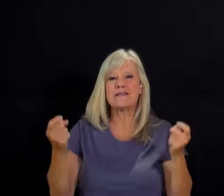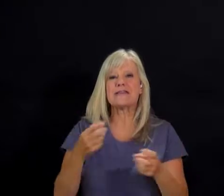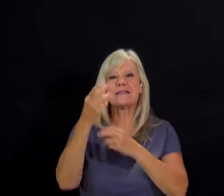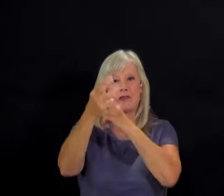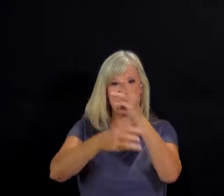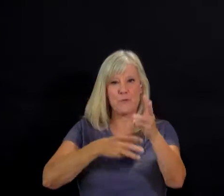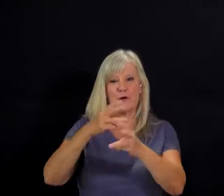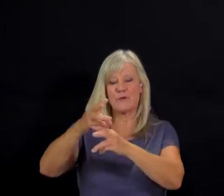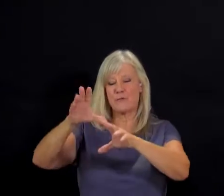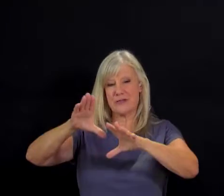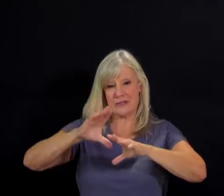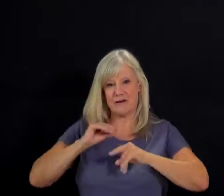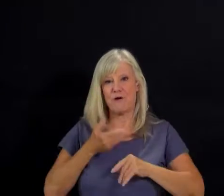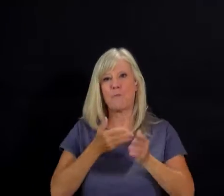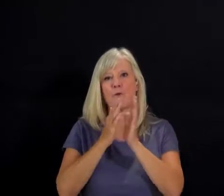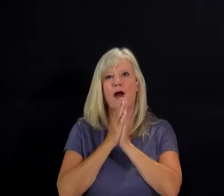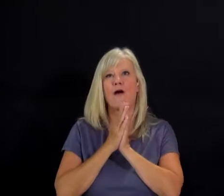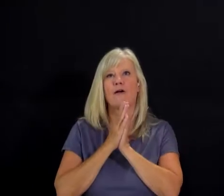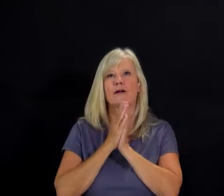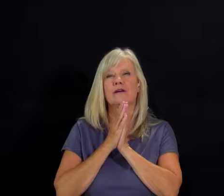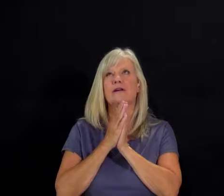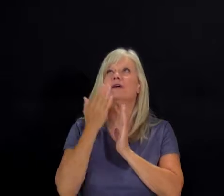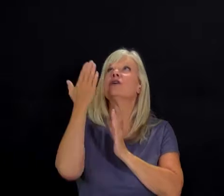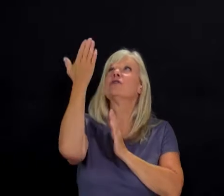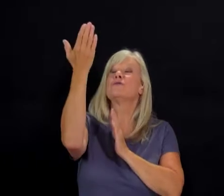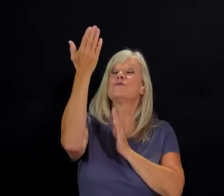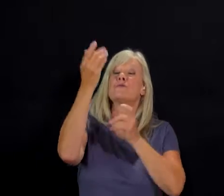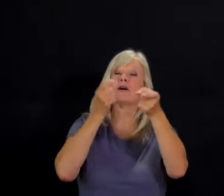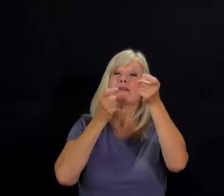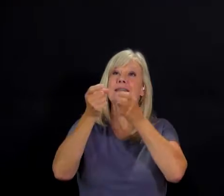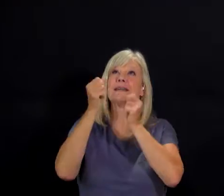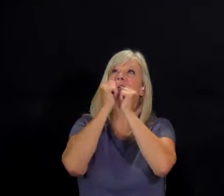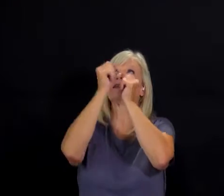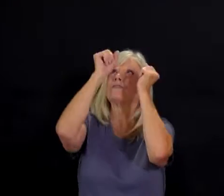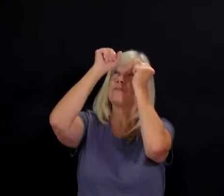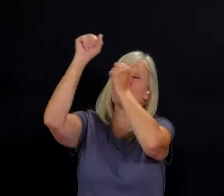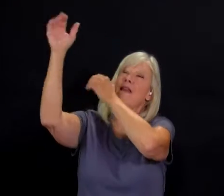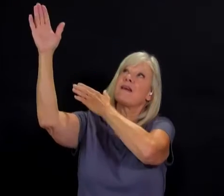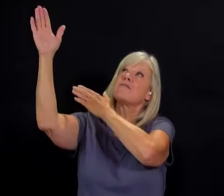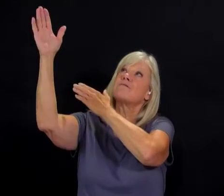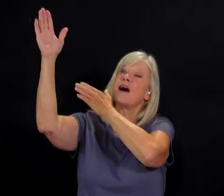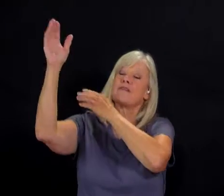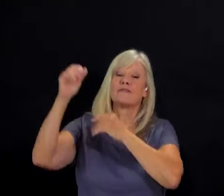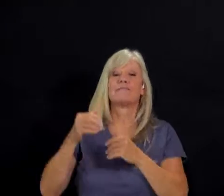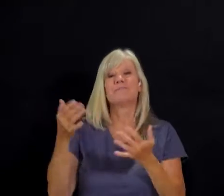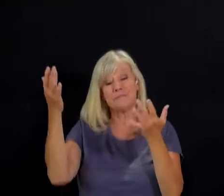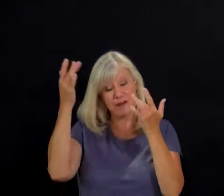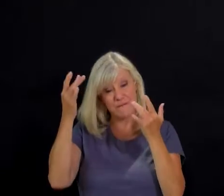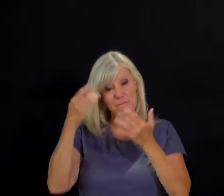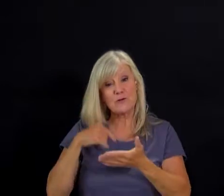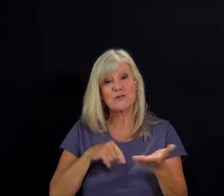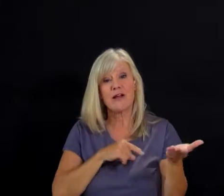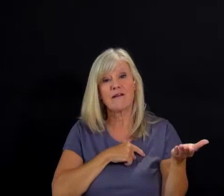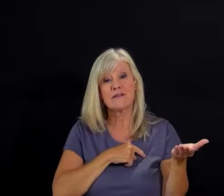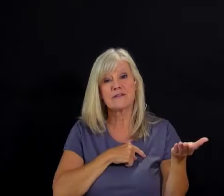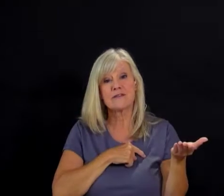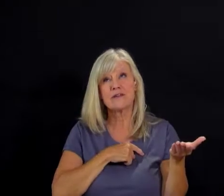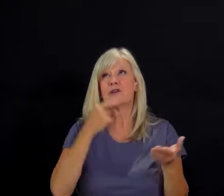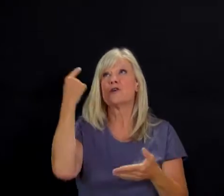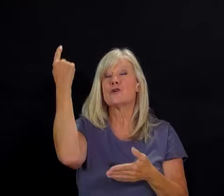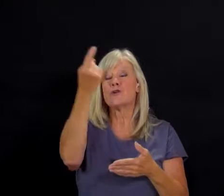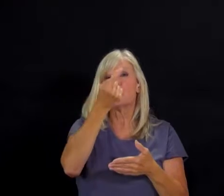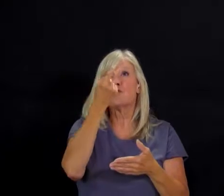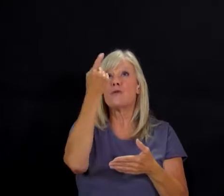world, receive our prayer. You are seated at the right hand of the Father, have mercy on us. For